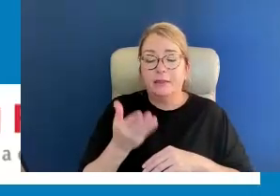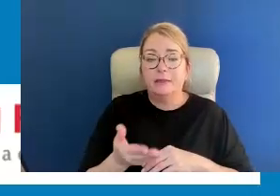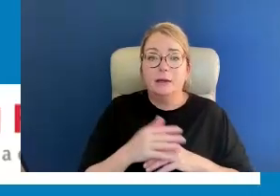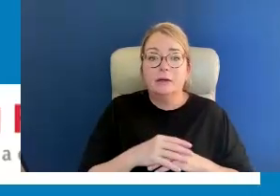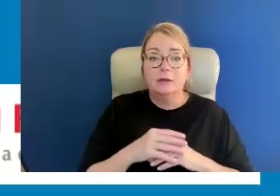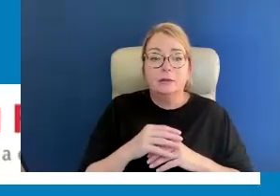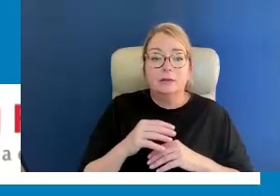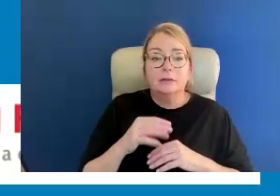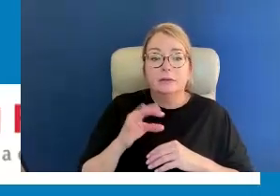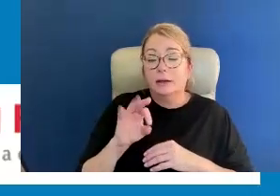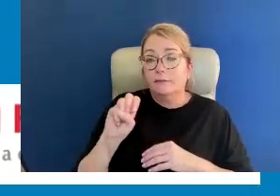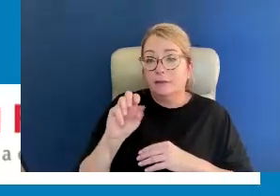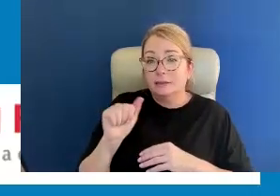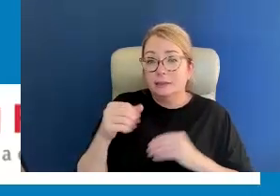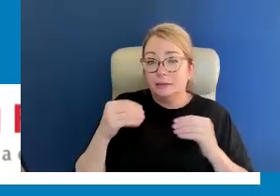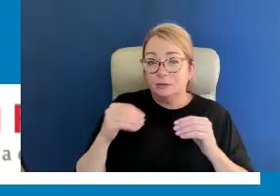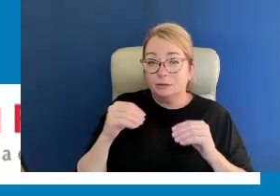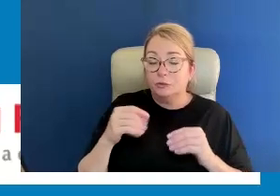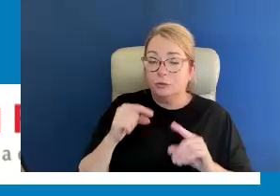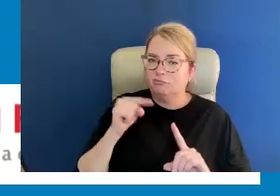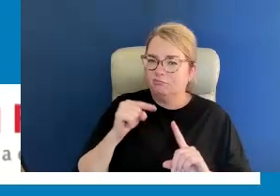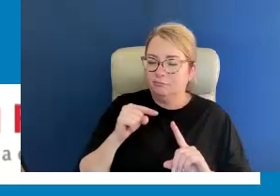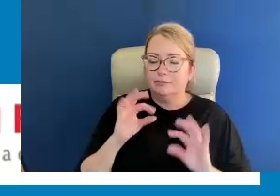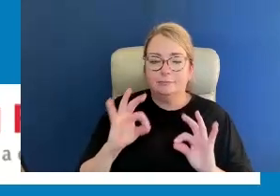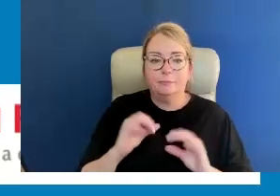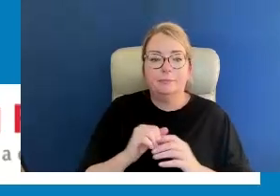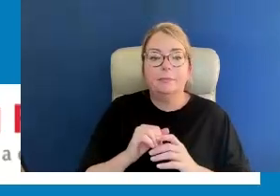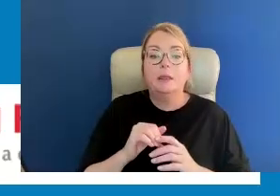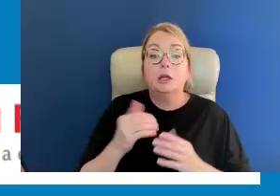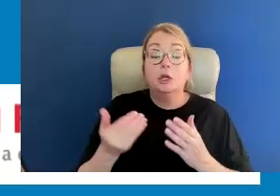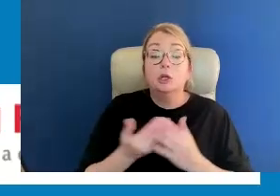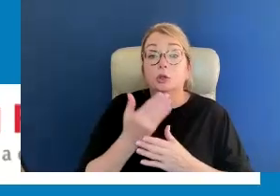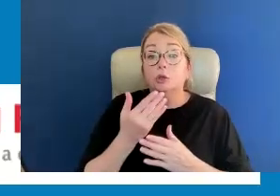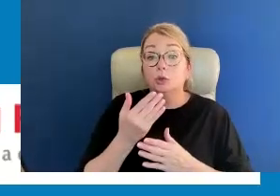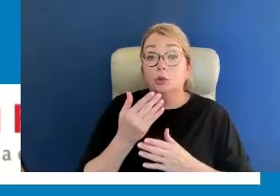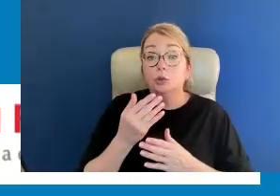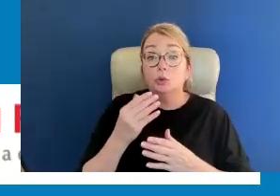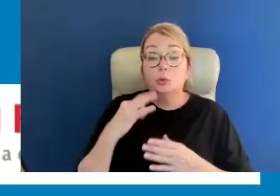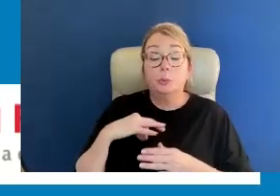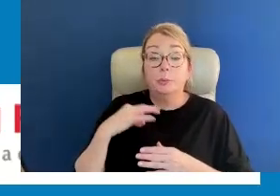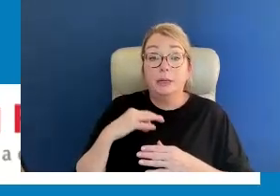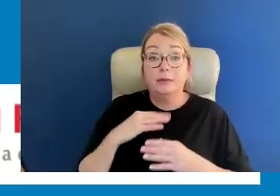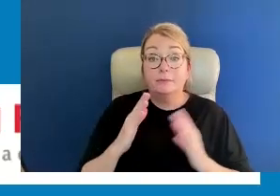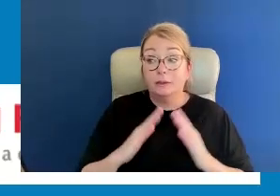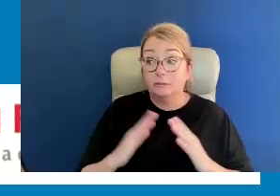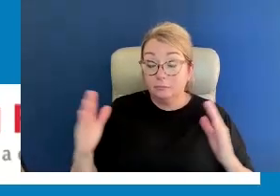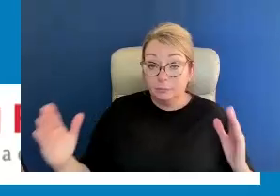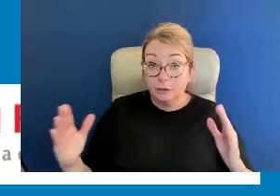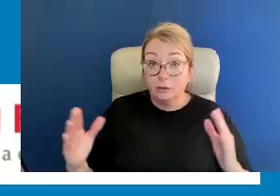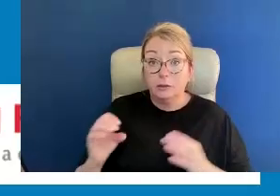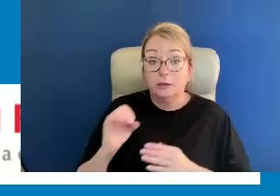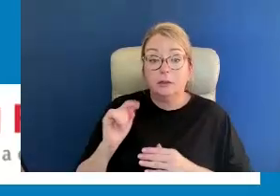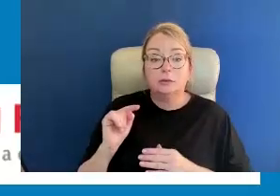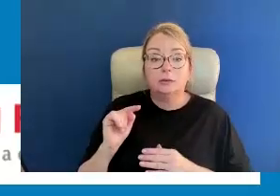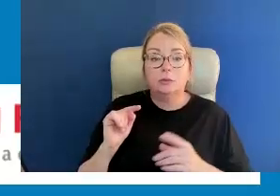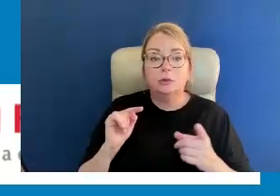is a good option. Now, this year's benefit period is going to start October 1st, 2025 through September 30th of 2026.